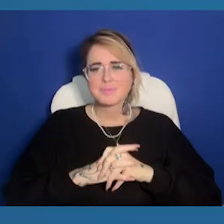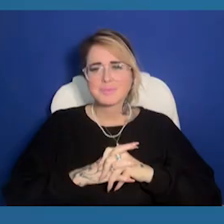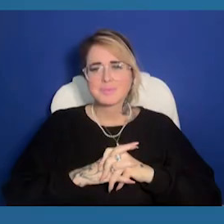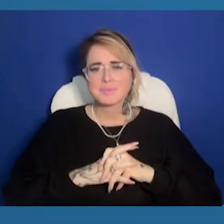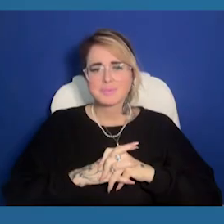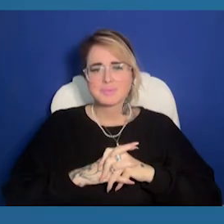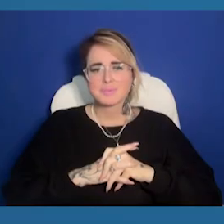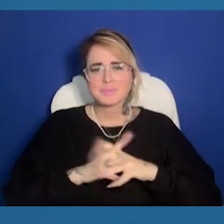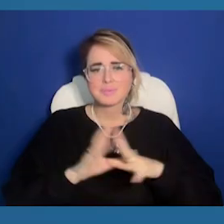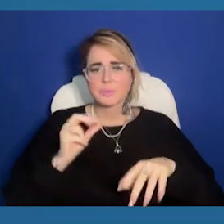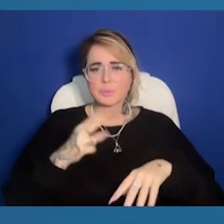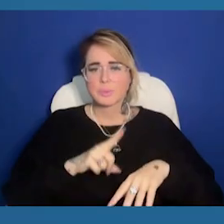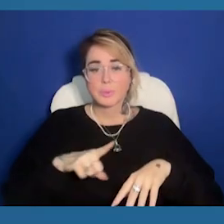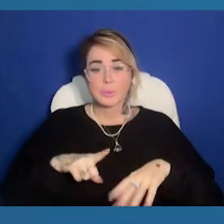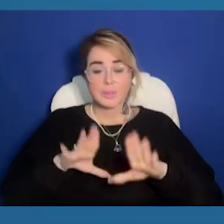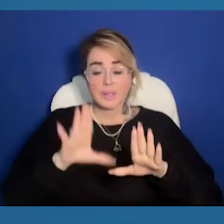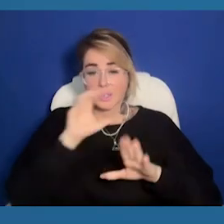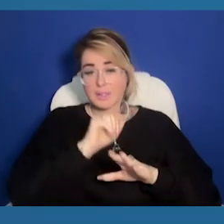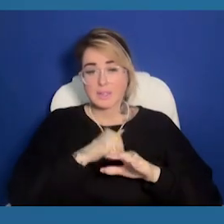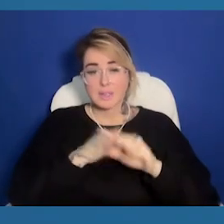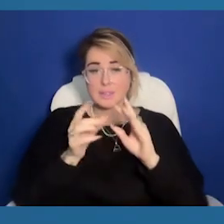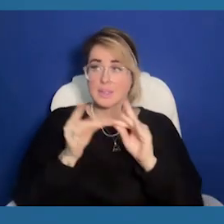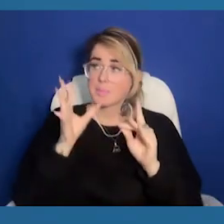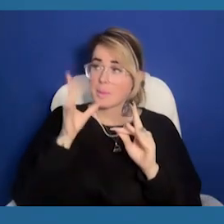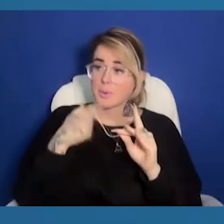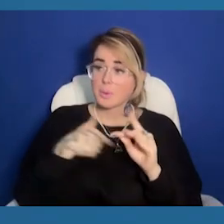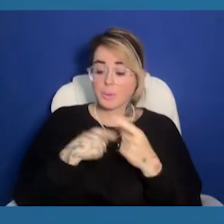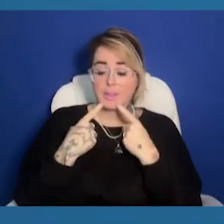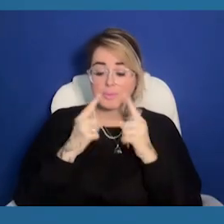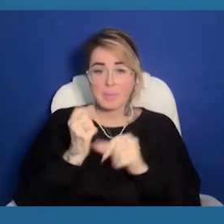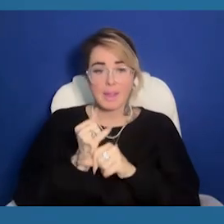Oh, Lord. I guess I could say, Mama, we made it.